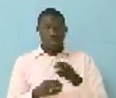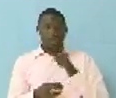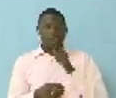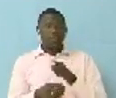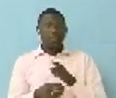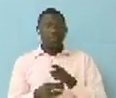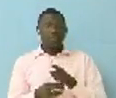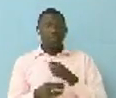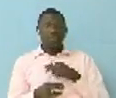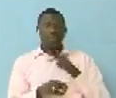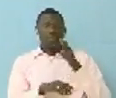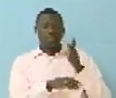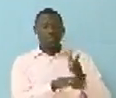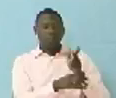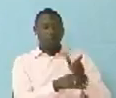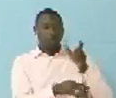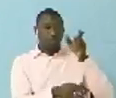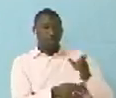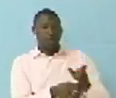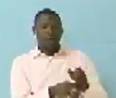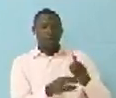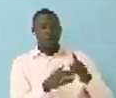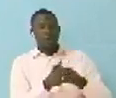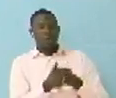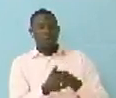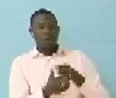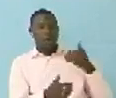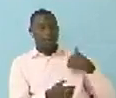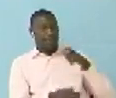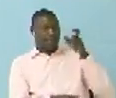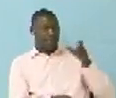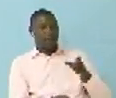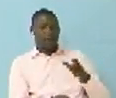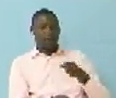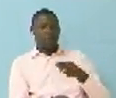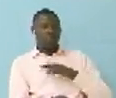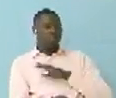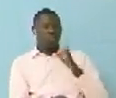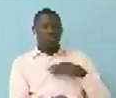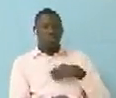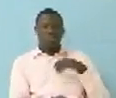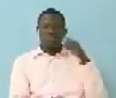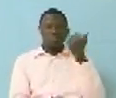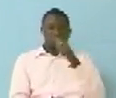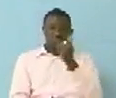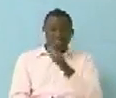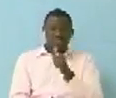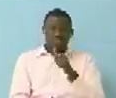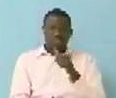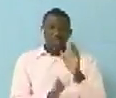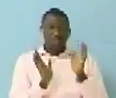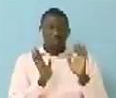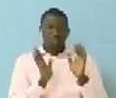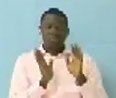that the witness or the accused or the suspect was not intimidated.